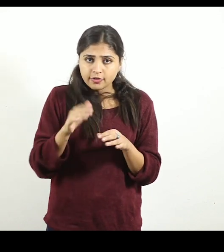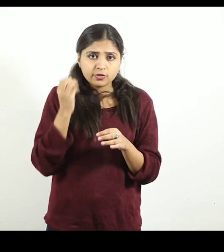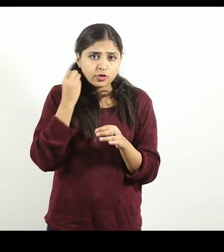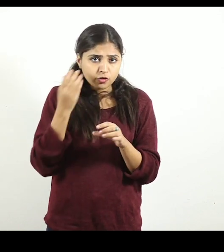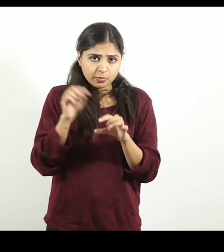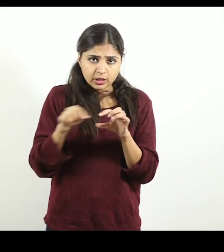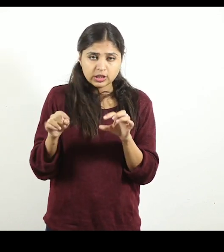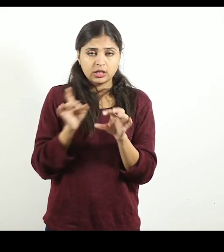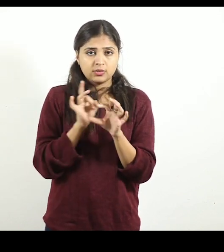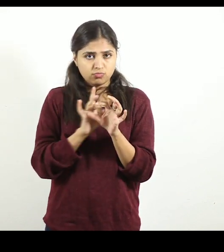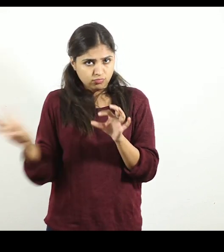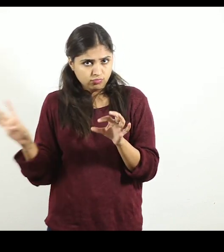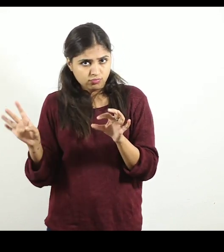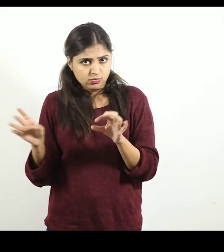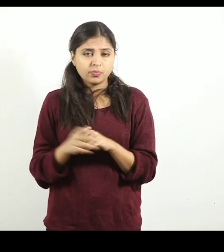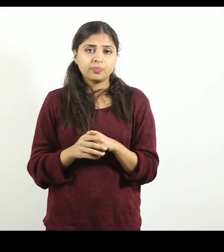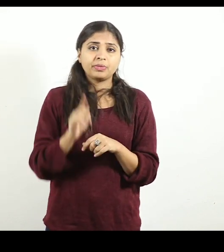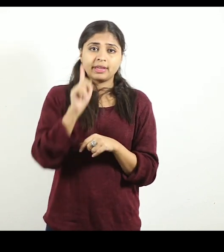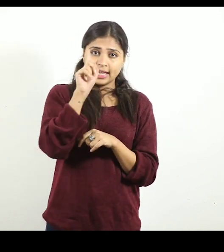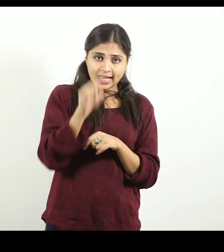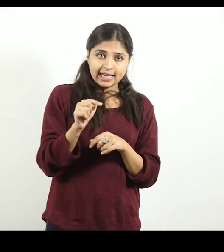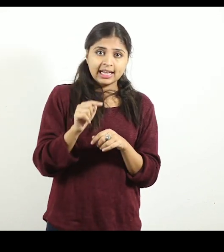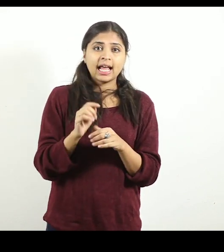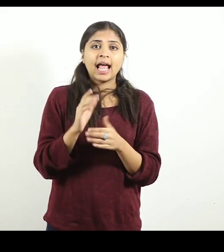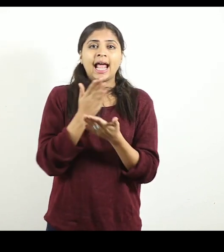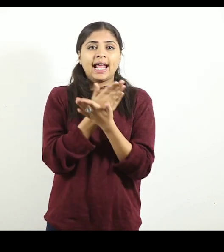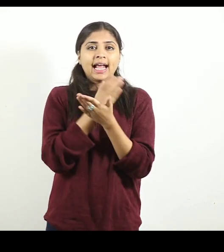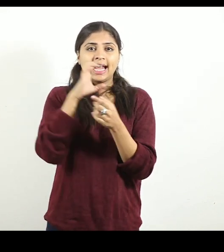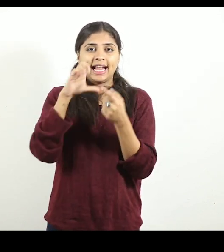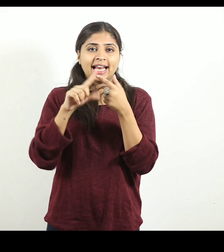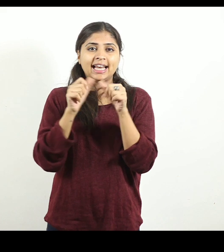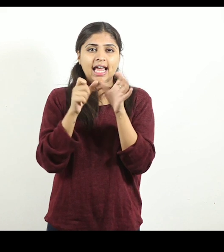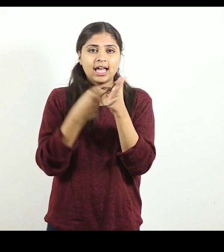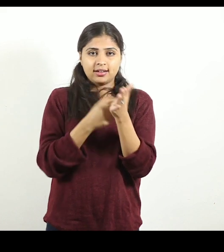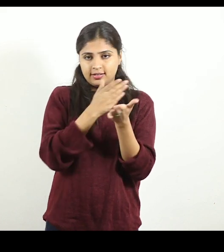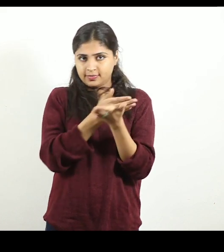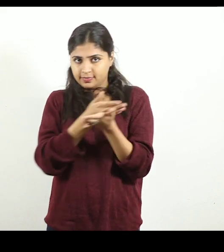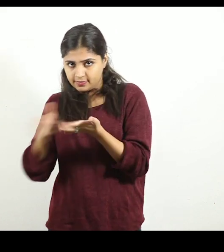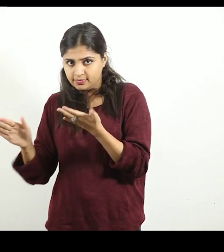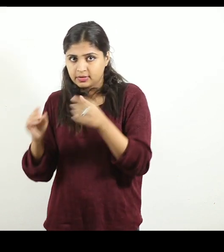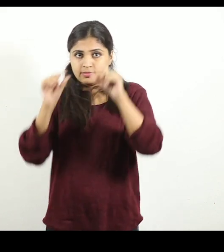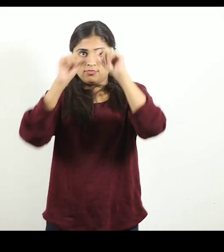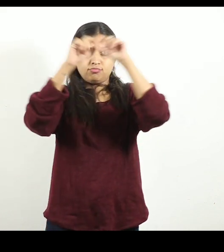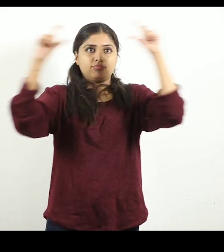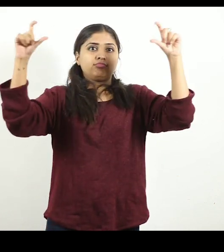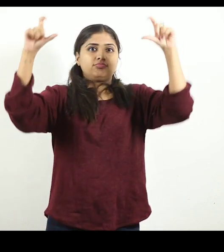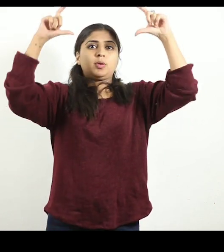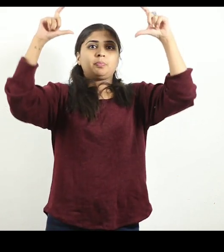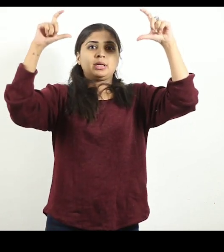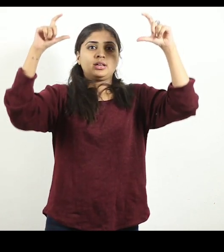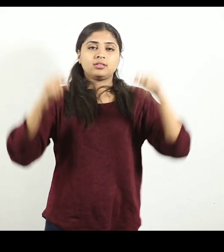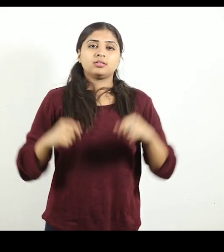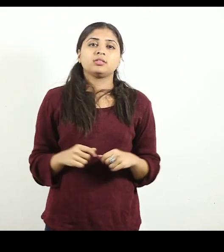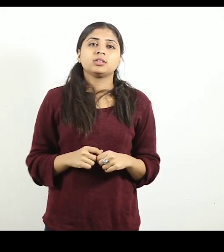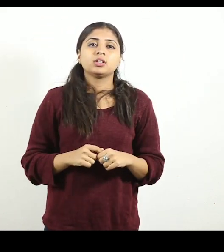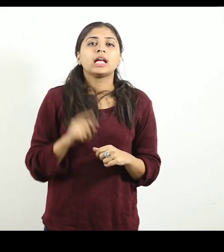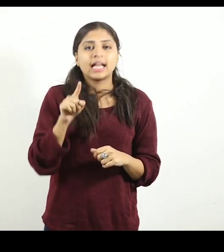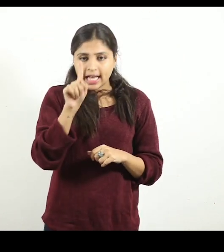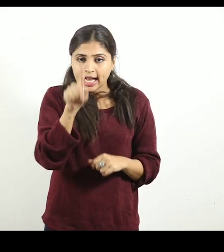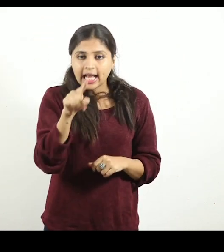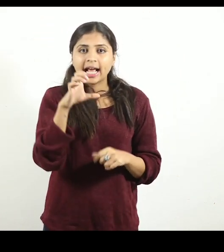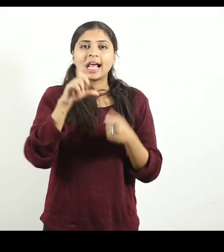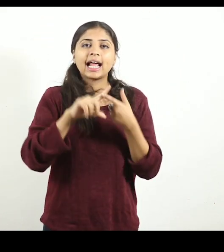delete. Number 2. Click on the Clear command on the ribbon. A dialog box will appear. Number 3. Select